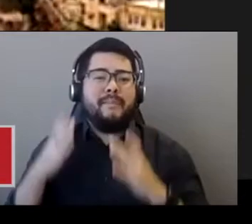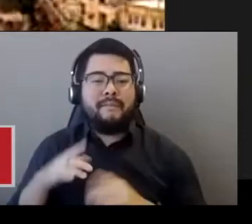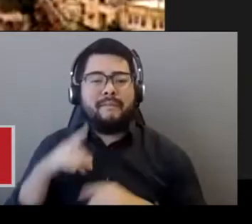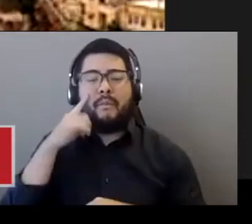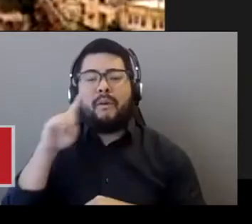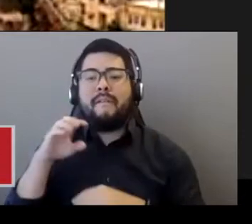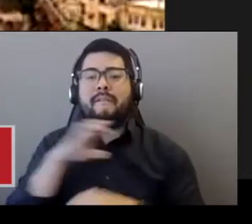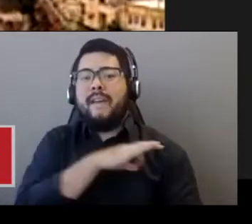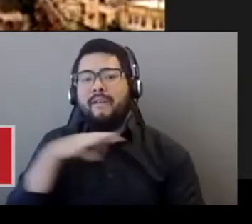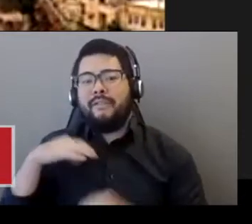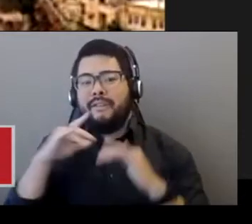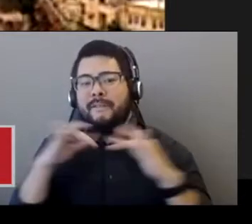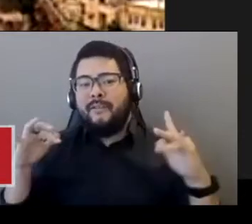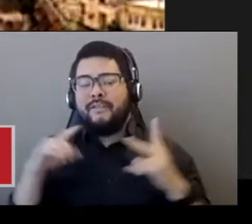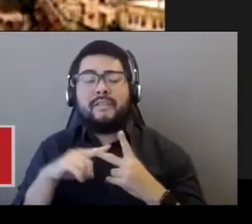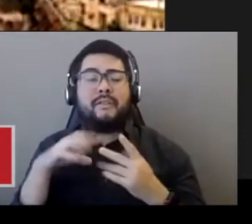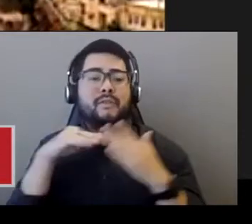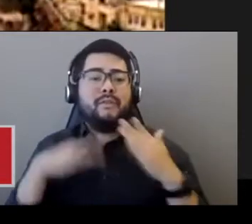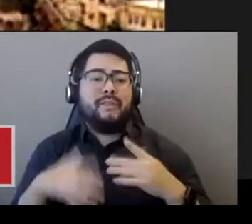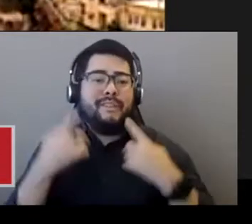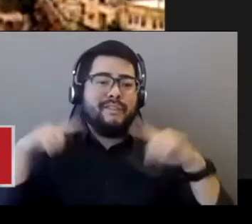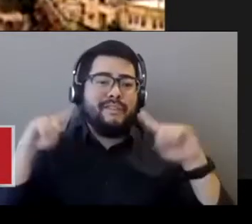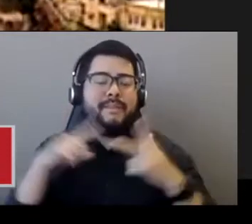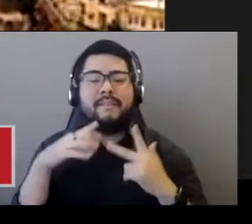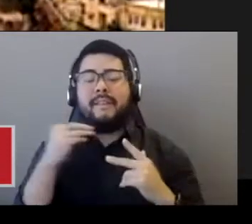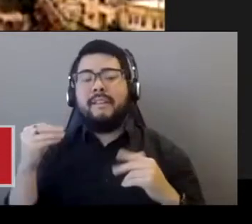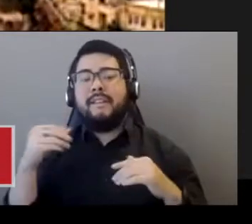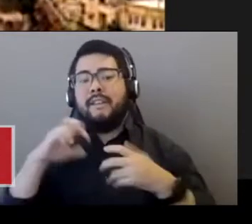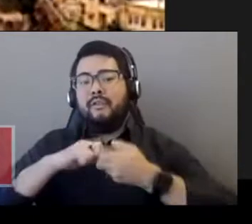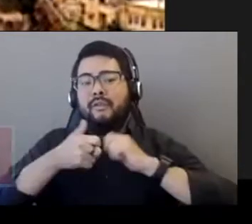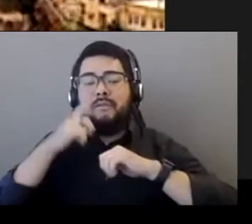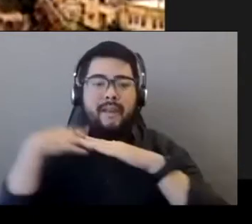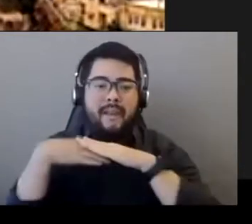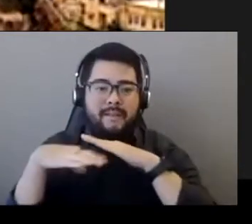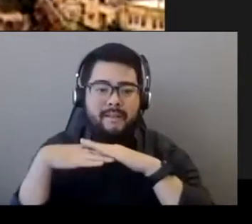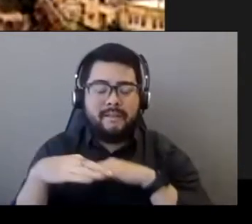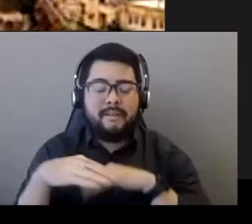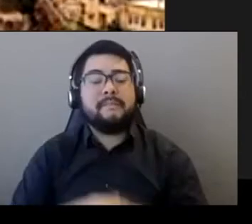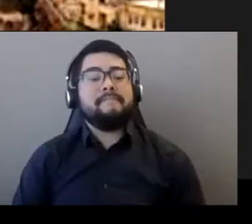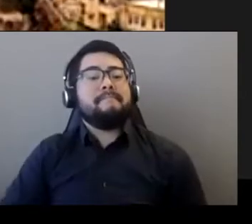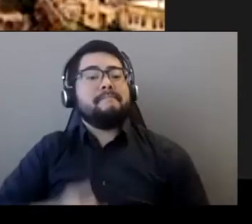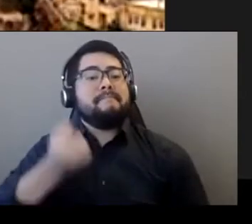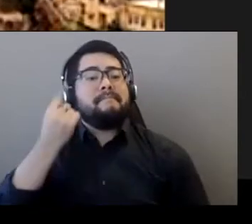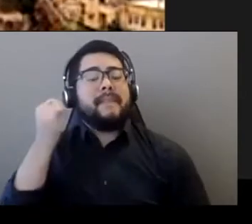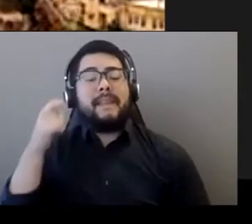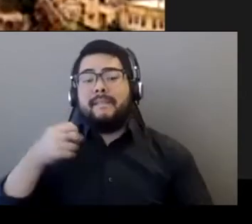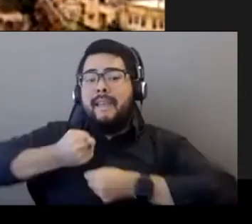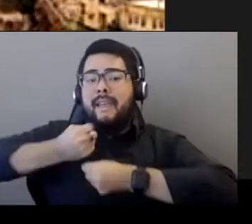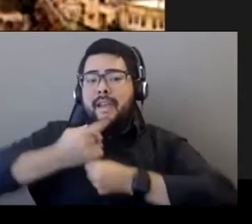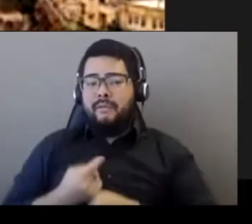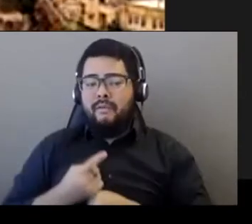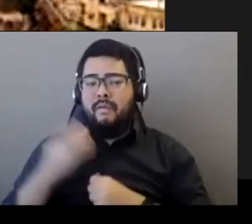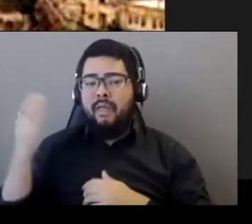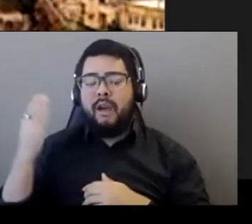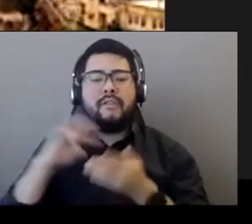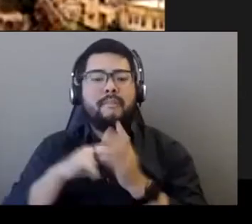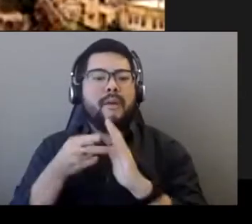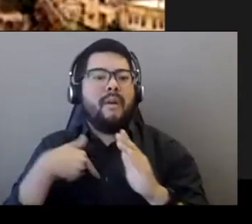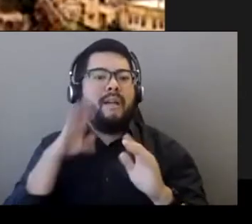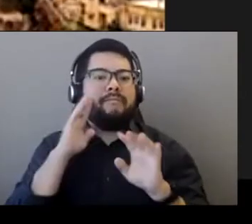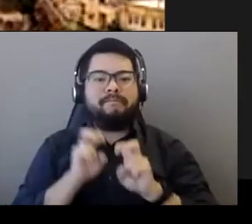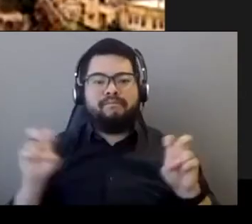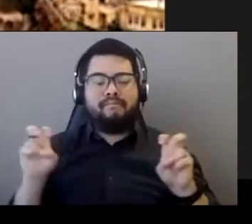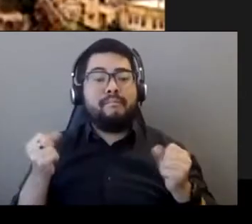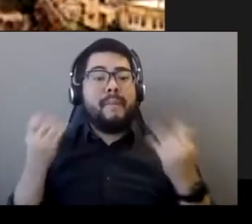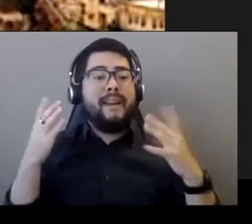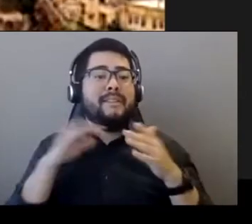diversity, student achievement, and issues of access. This annual lecture features scholars of race,